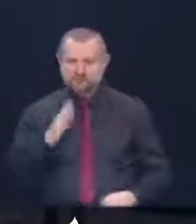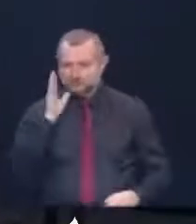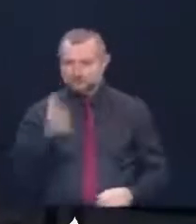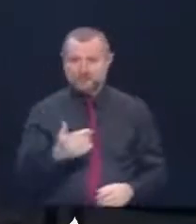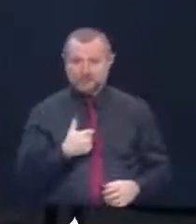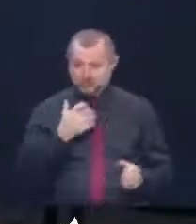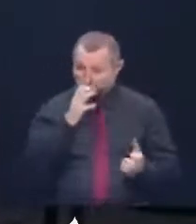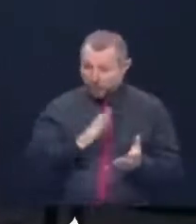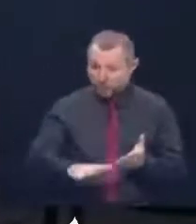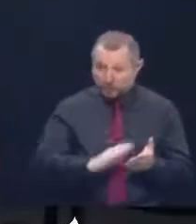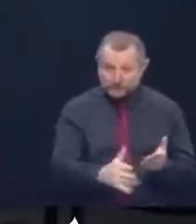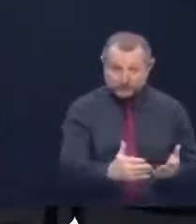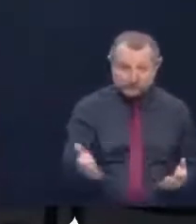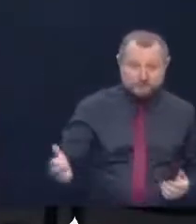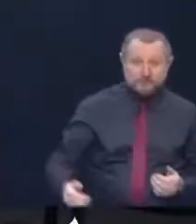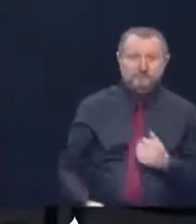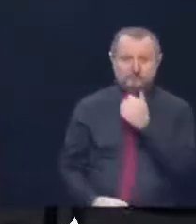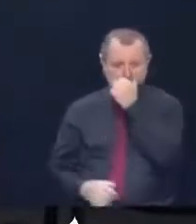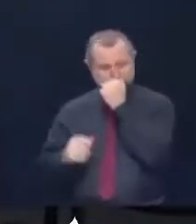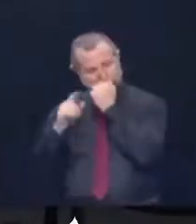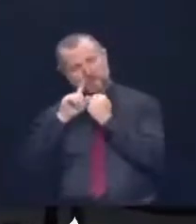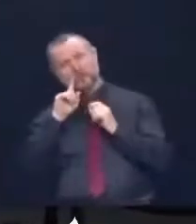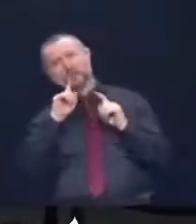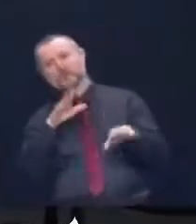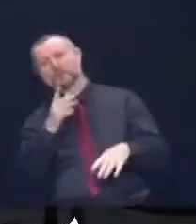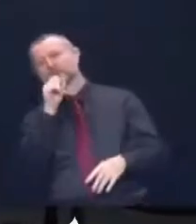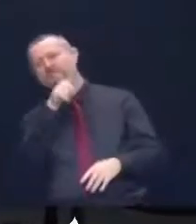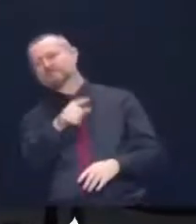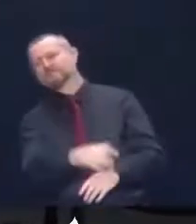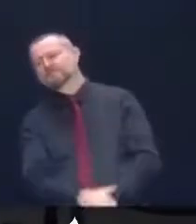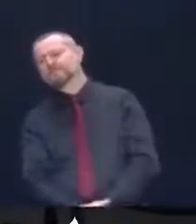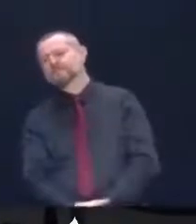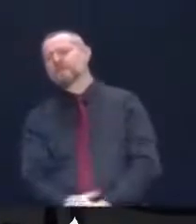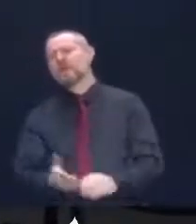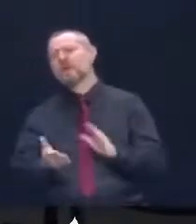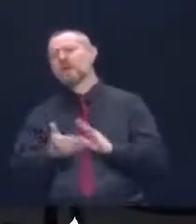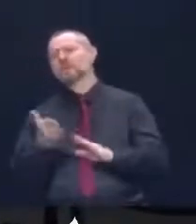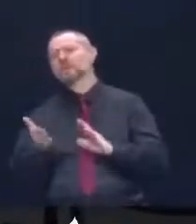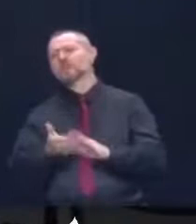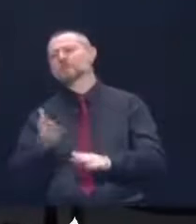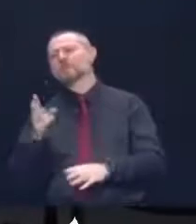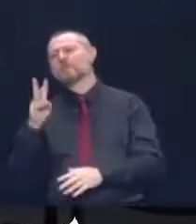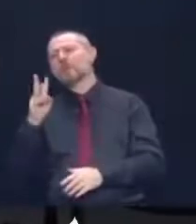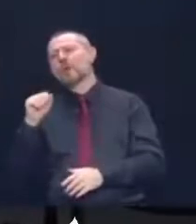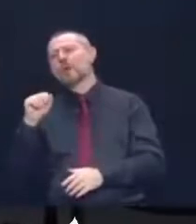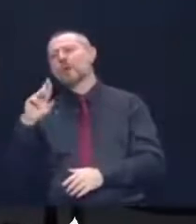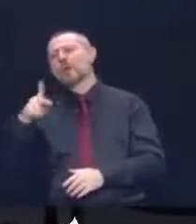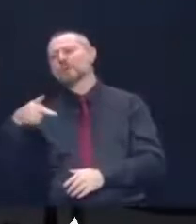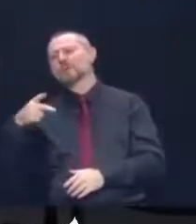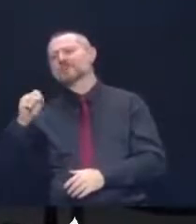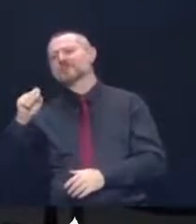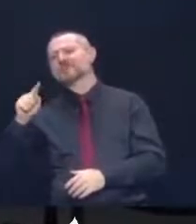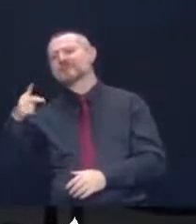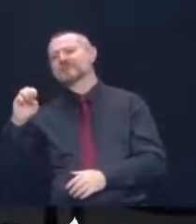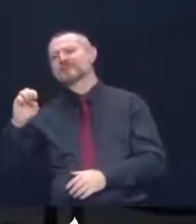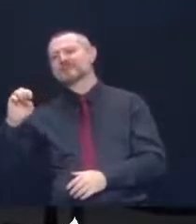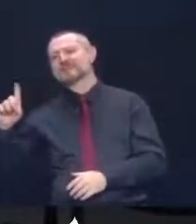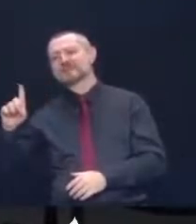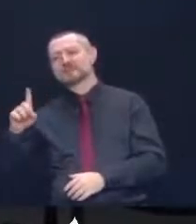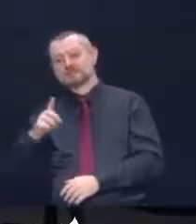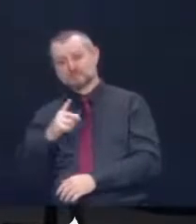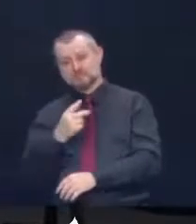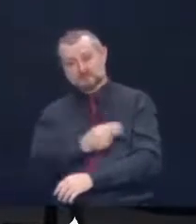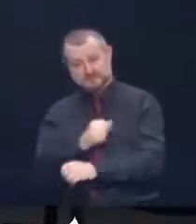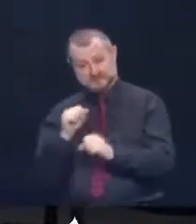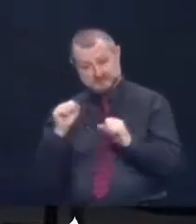Governor, speaking of the vaccine, Operation Warp Speed, the head of it said that a vaccine could be ready as soon as December 11th for